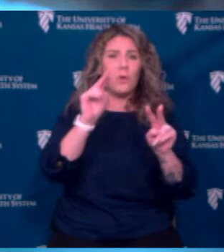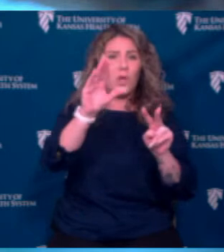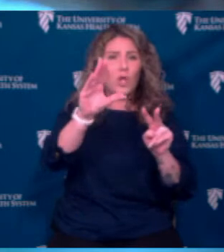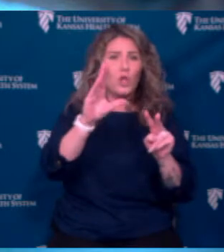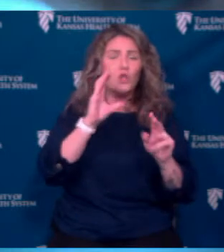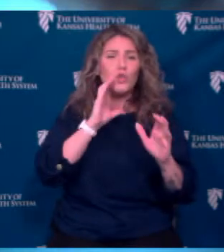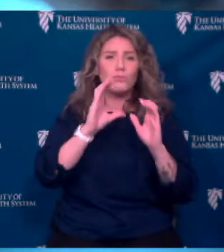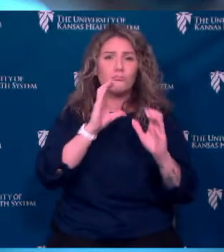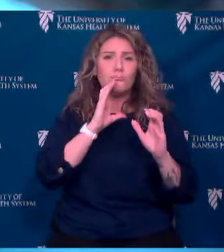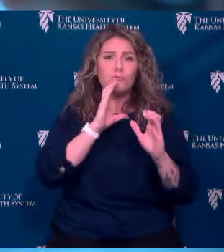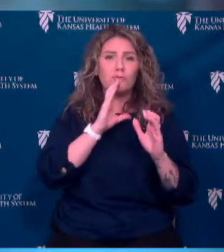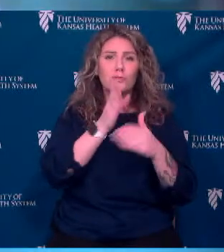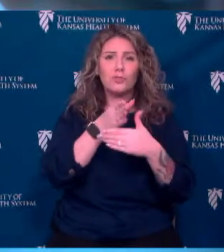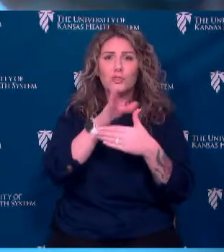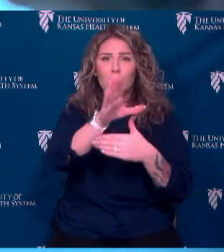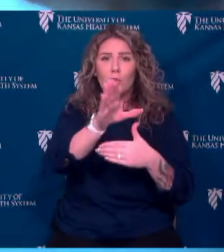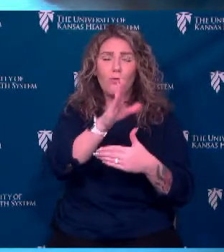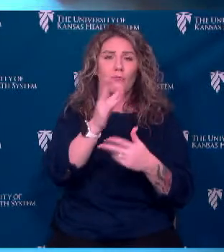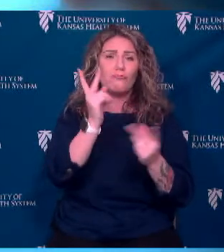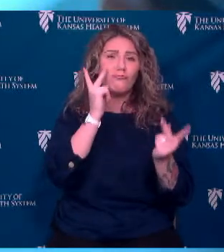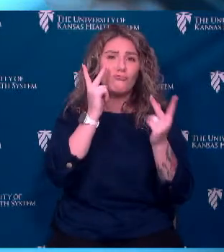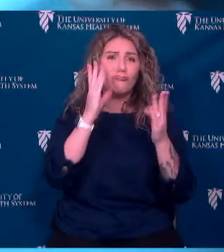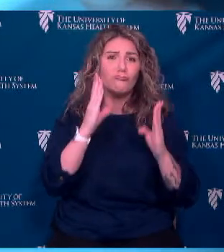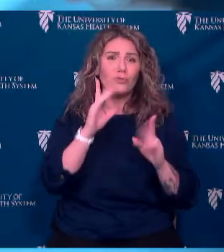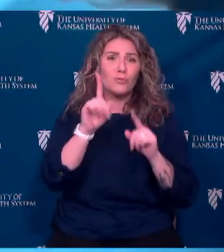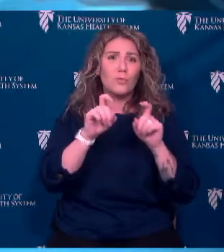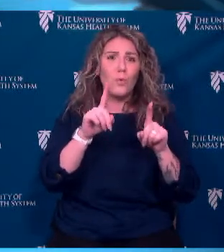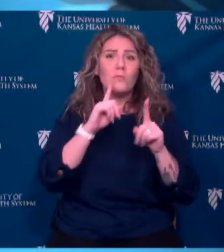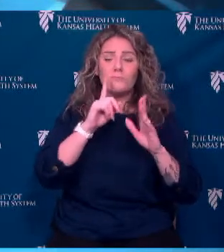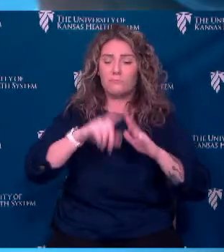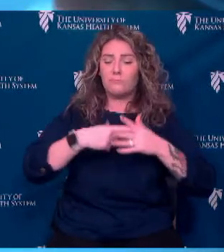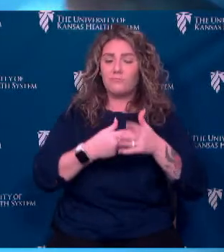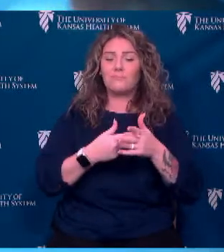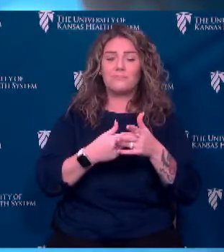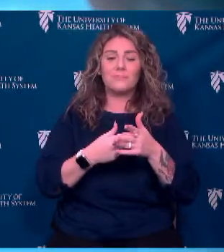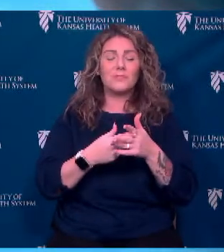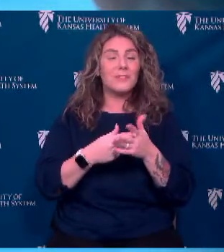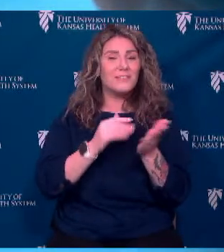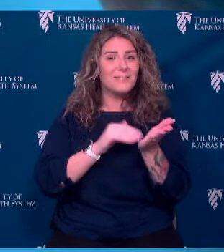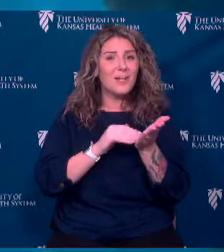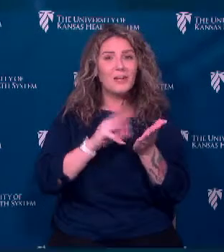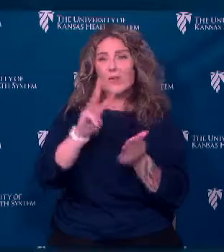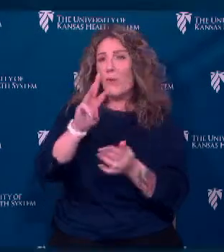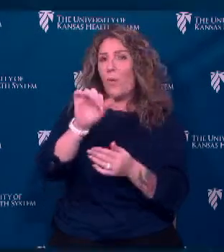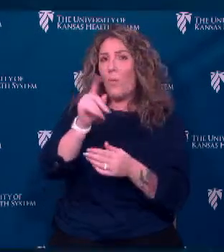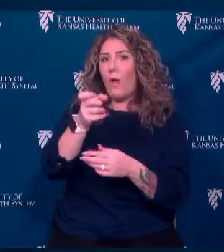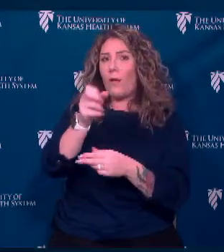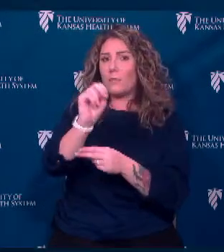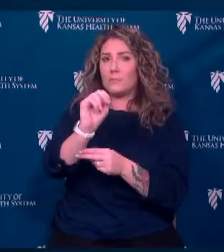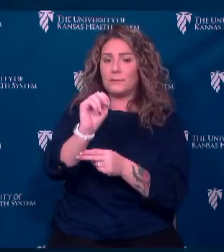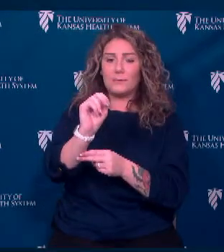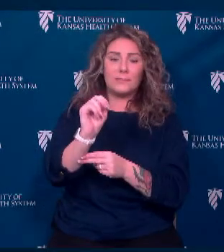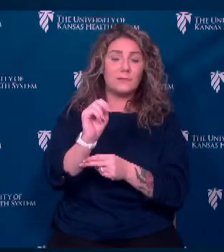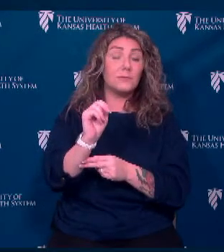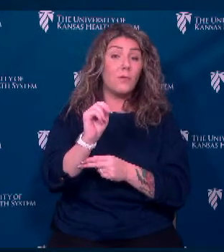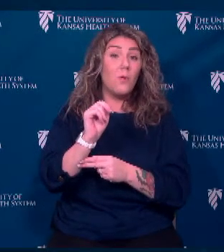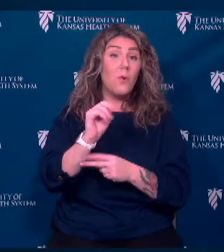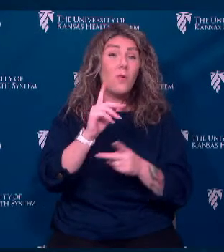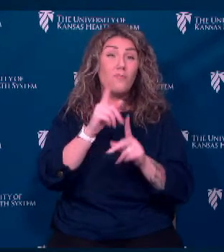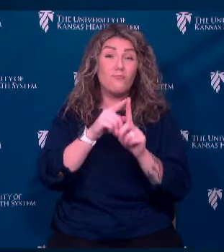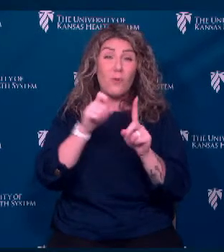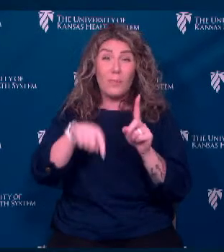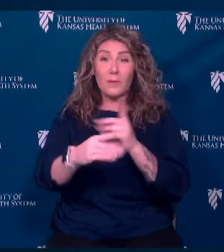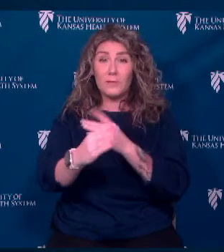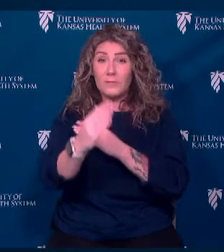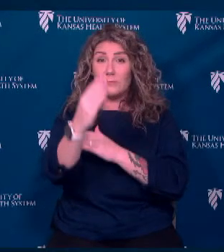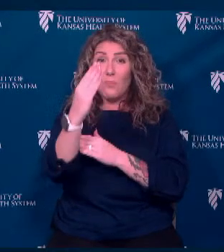questions as well. Let's begin. We're going to start with Dr. Watson. This is where we are according to this morning, according